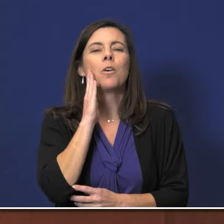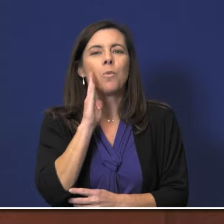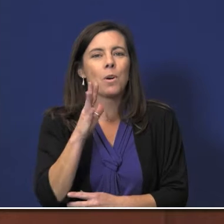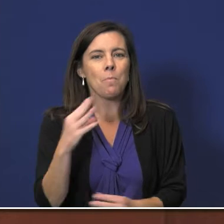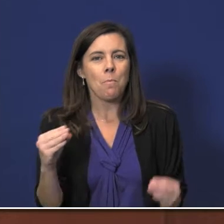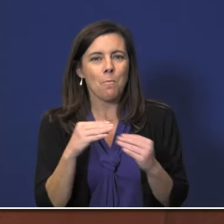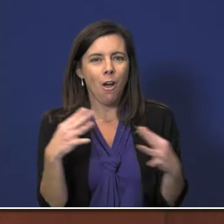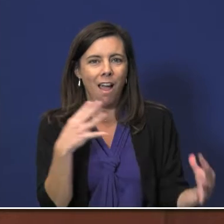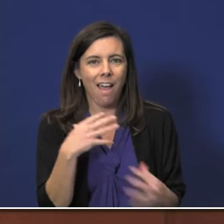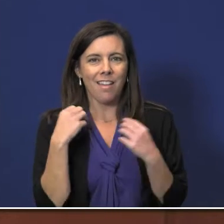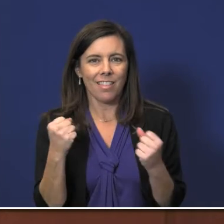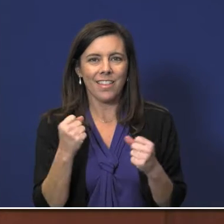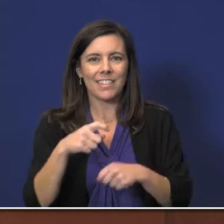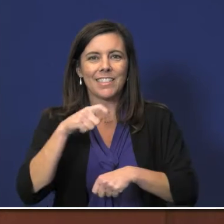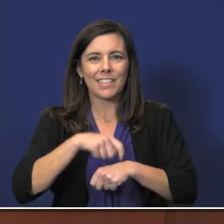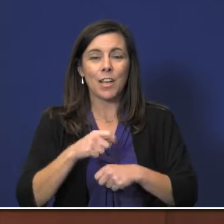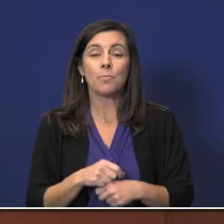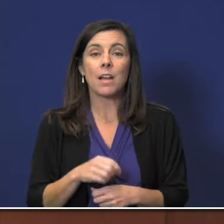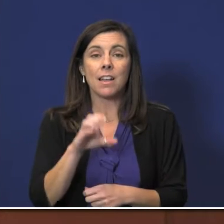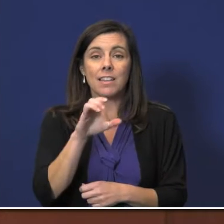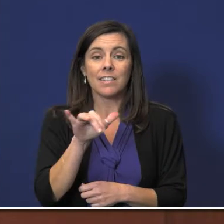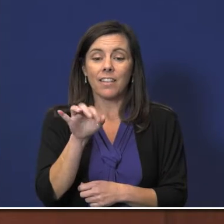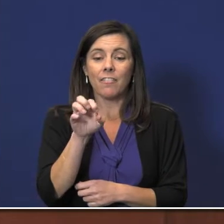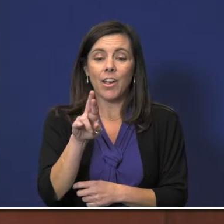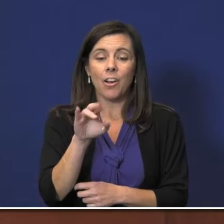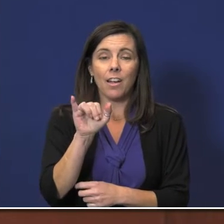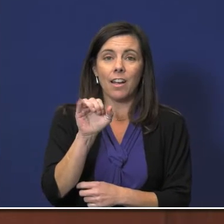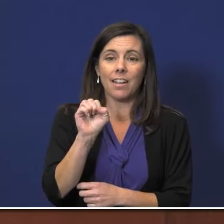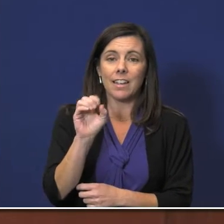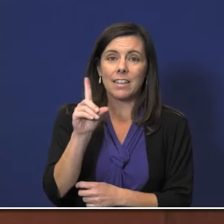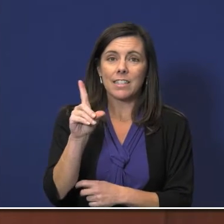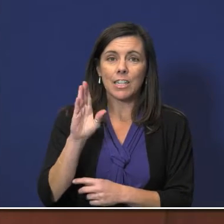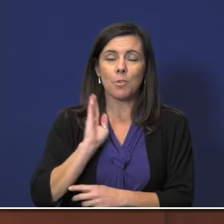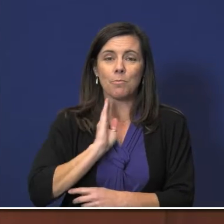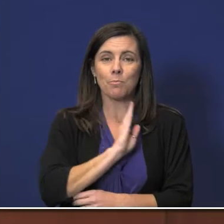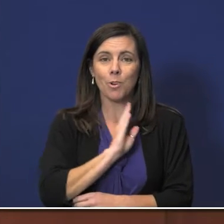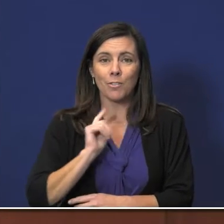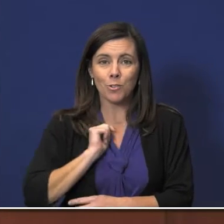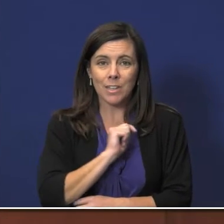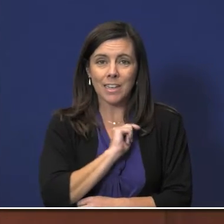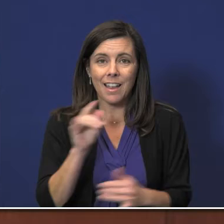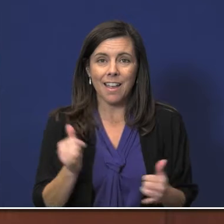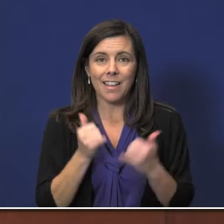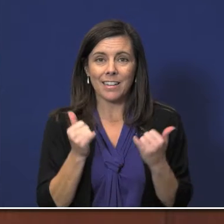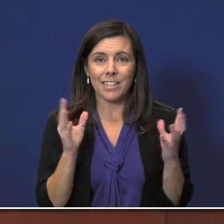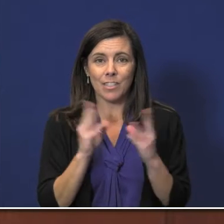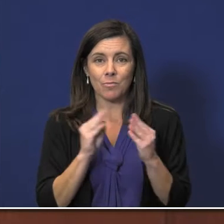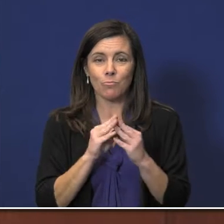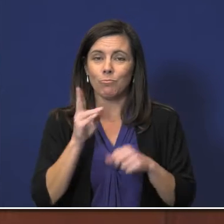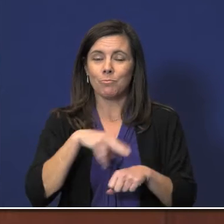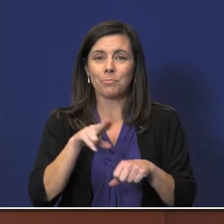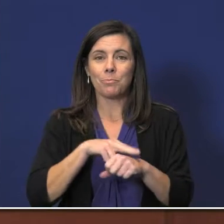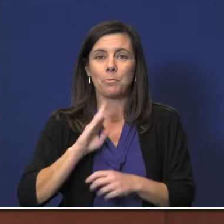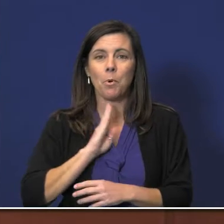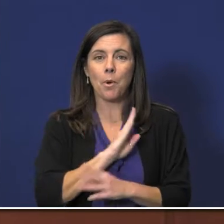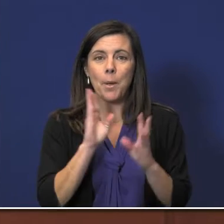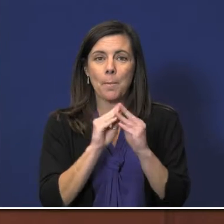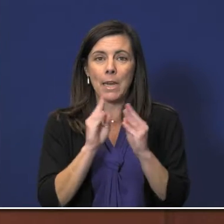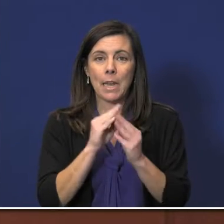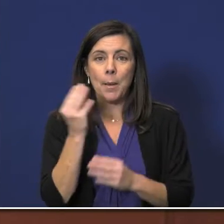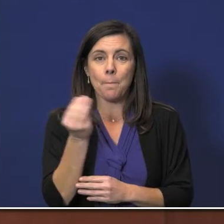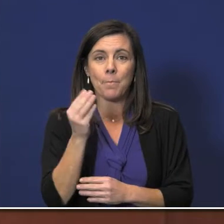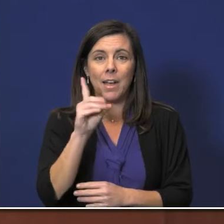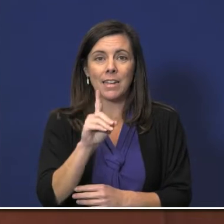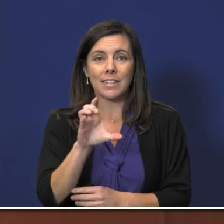time. The Cypress-Fairbanks Independent School District Board of Trustees are now convened in a regular board meeting on Monday, December